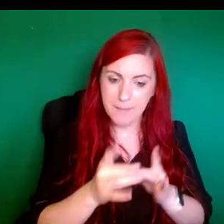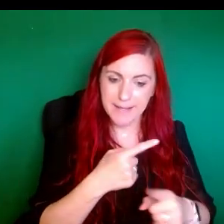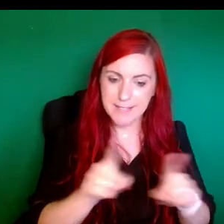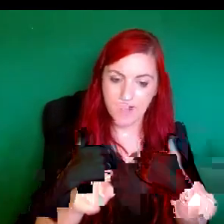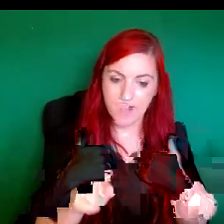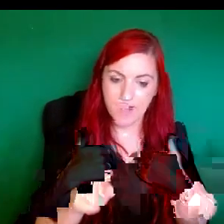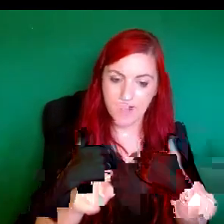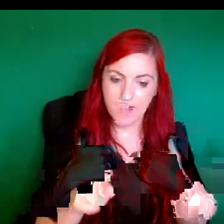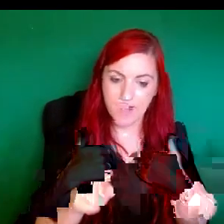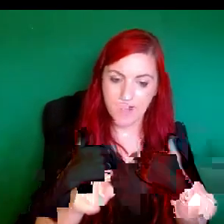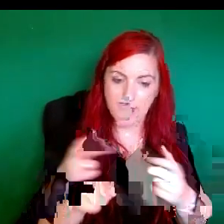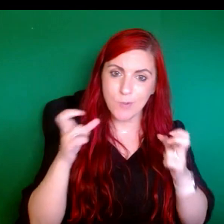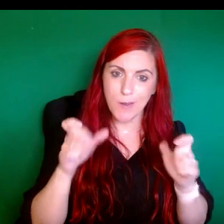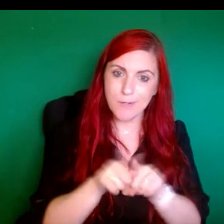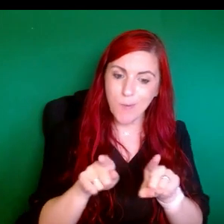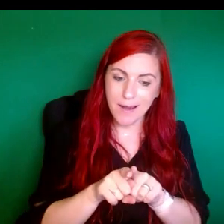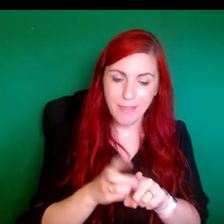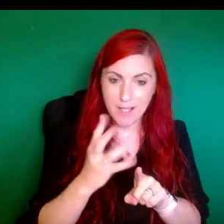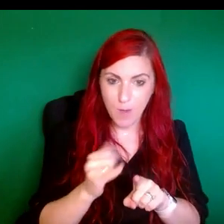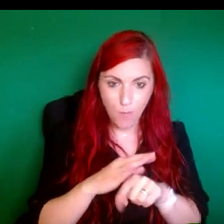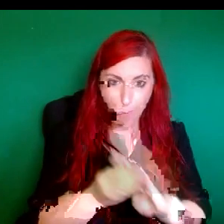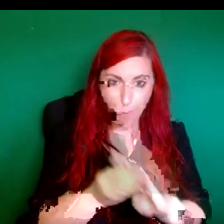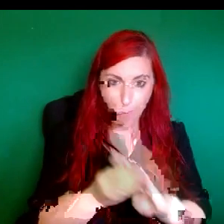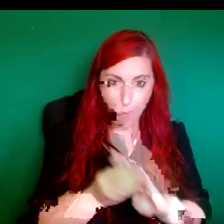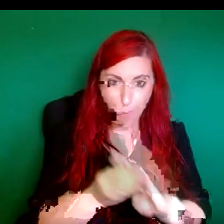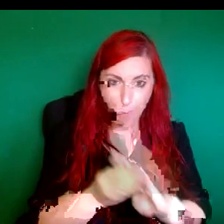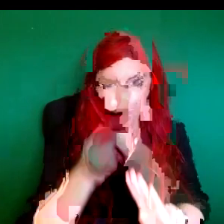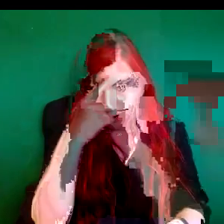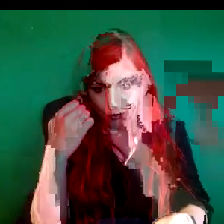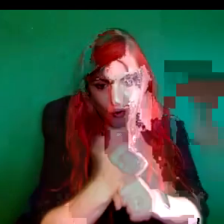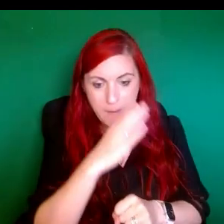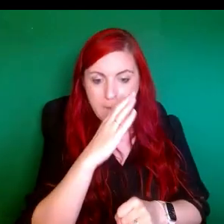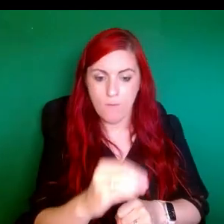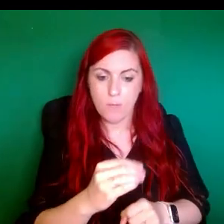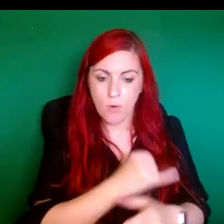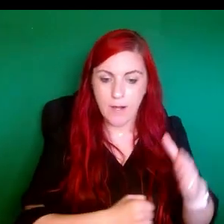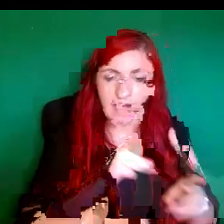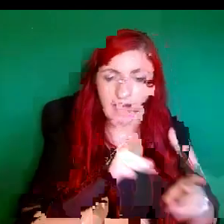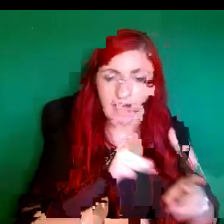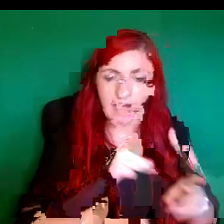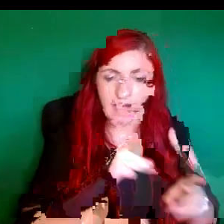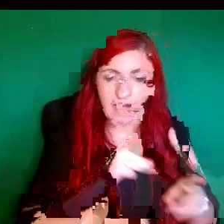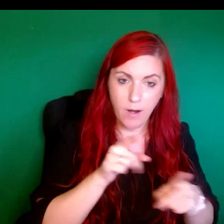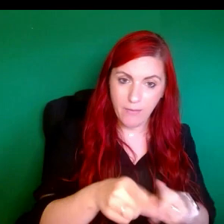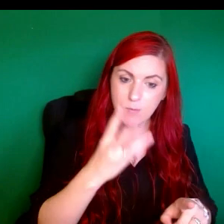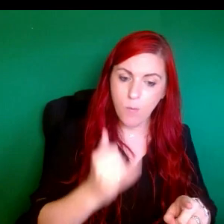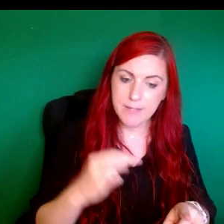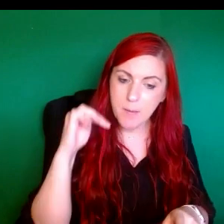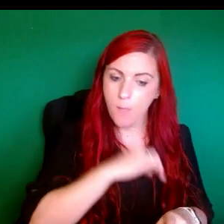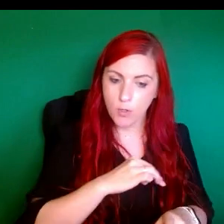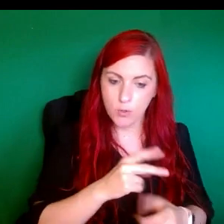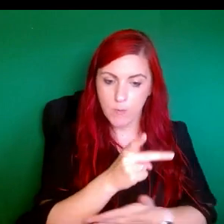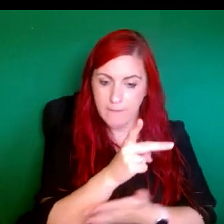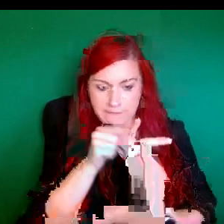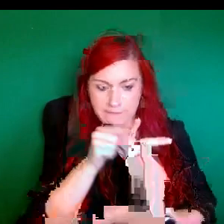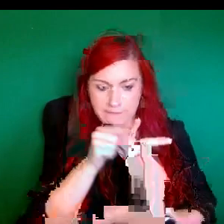difference, encouraging us to hear. That's why we're on the journey to becoming an organisation in our